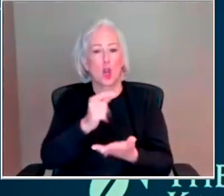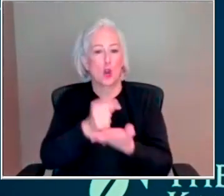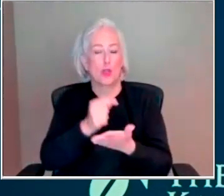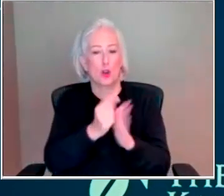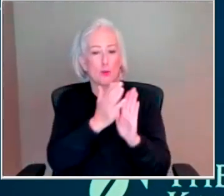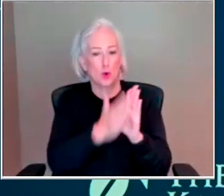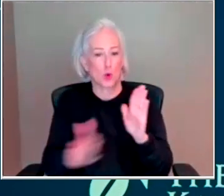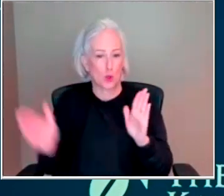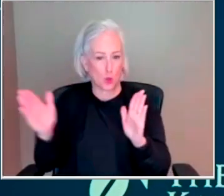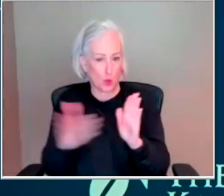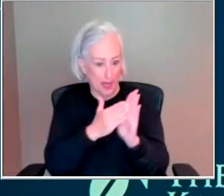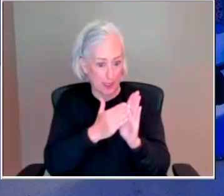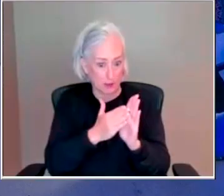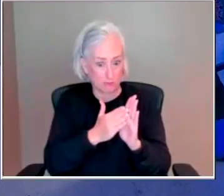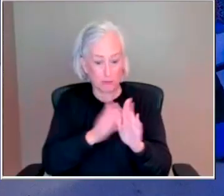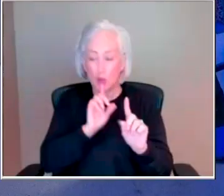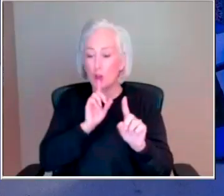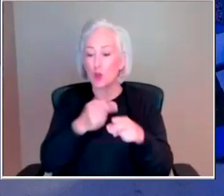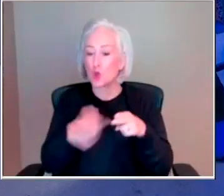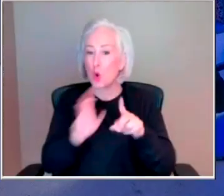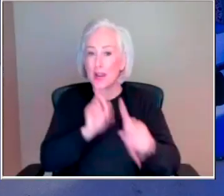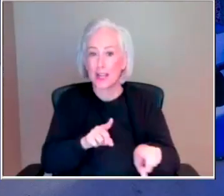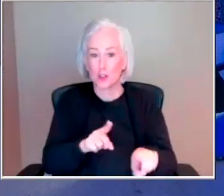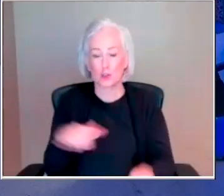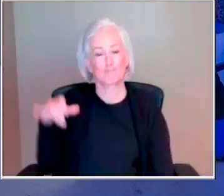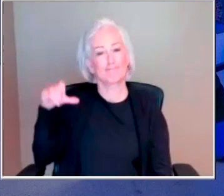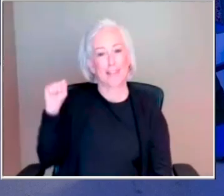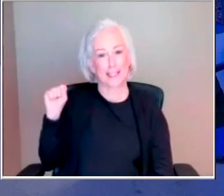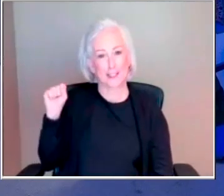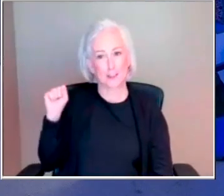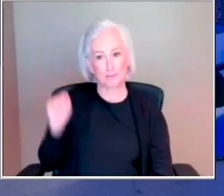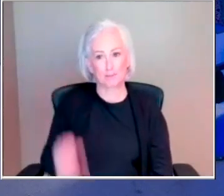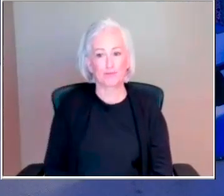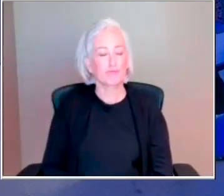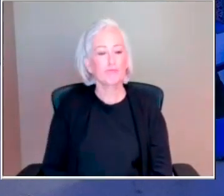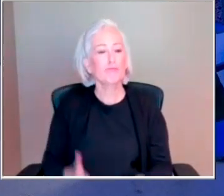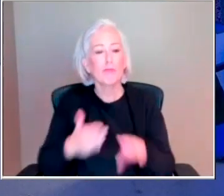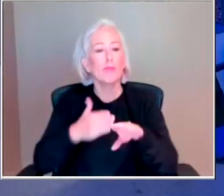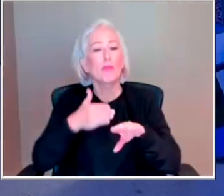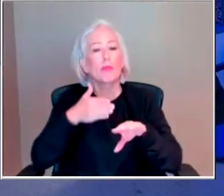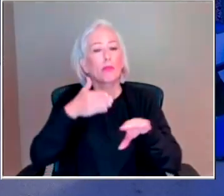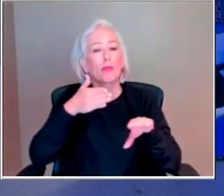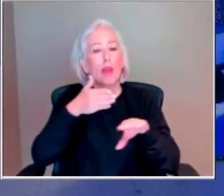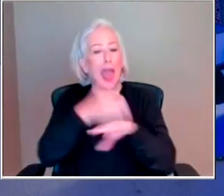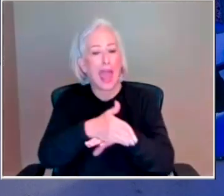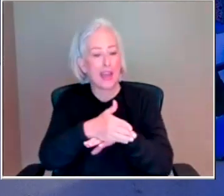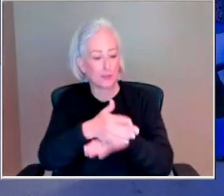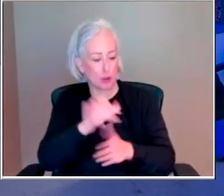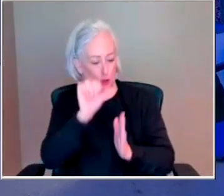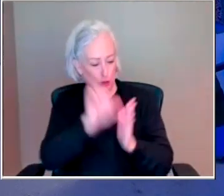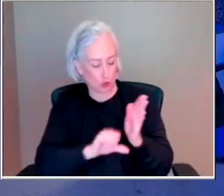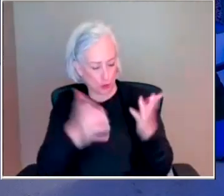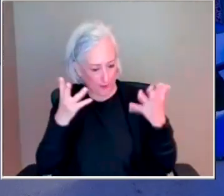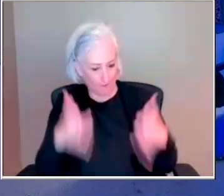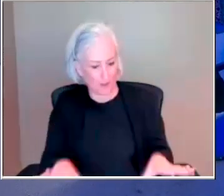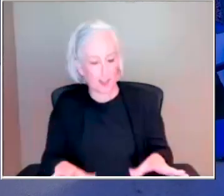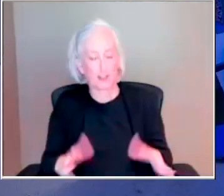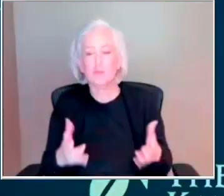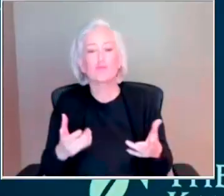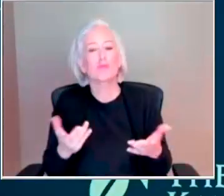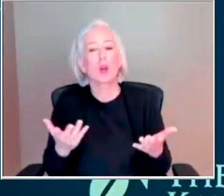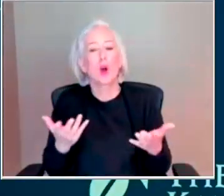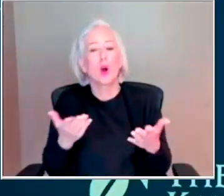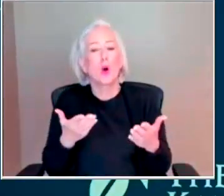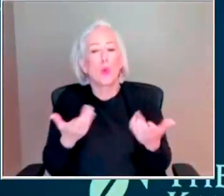the short answer is yes. So what is the post-care for someone like Archie in the next months and the years to come? I